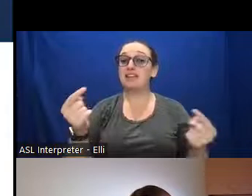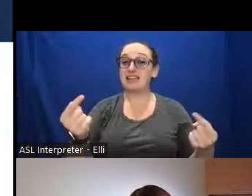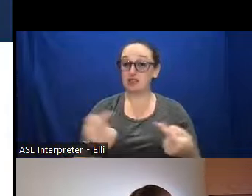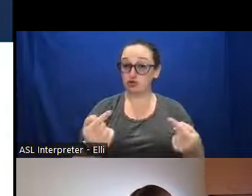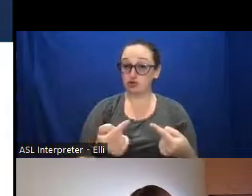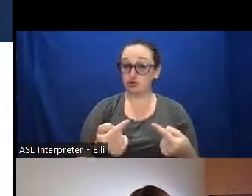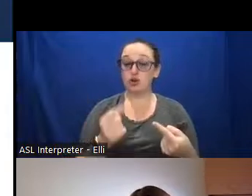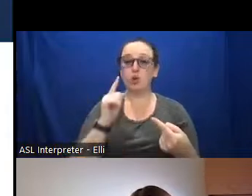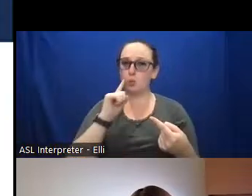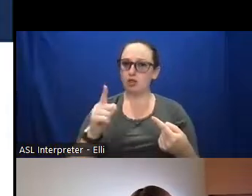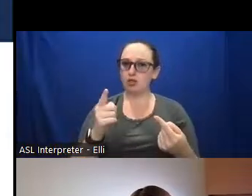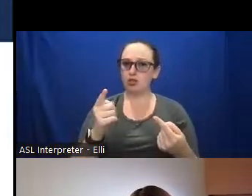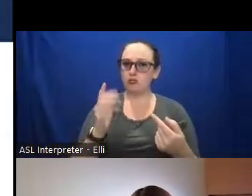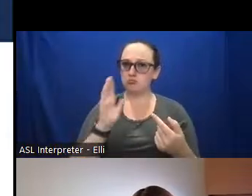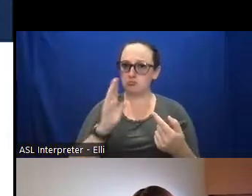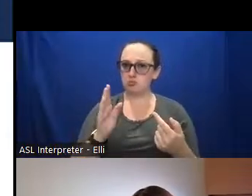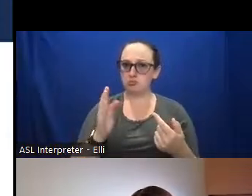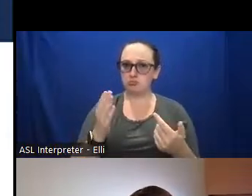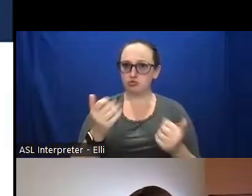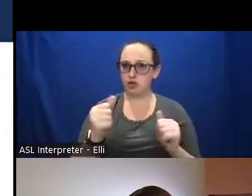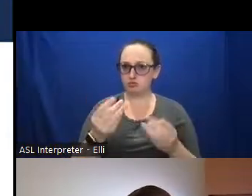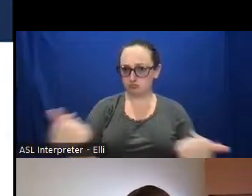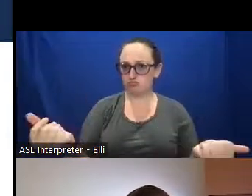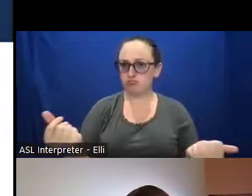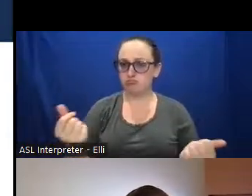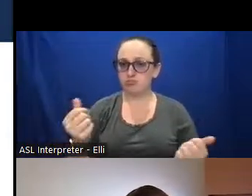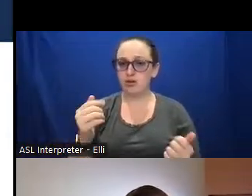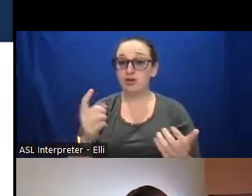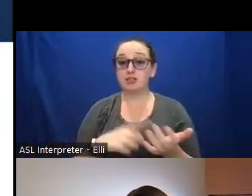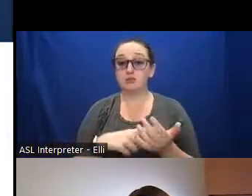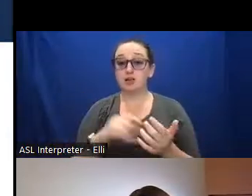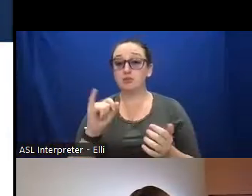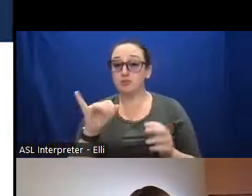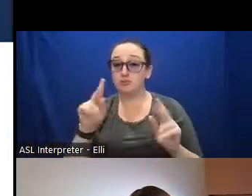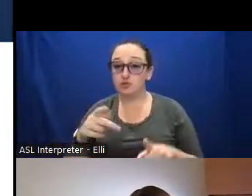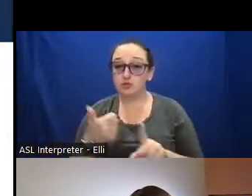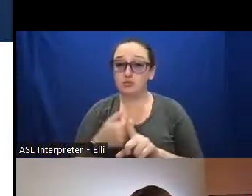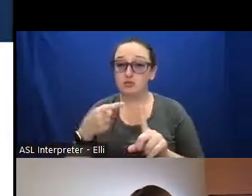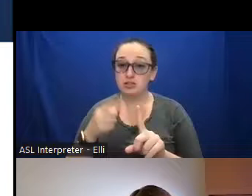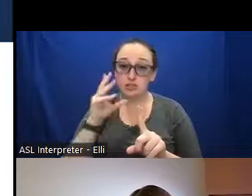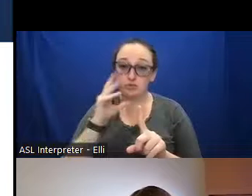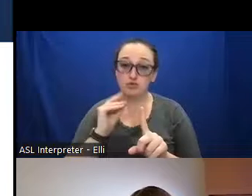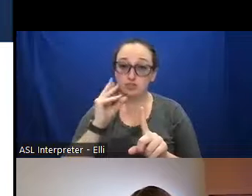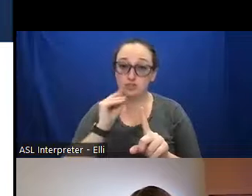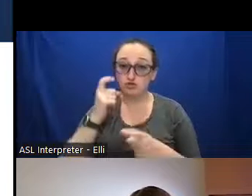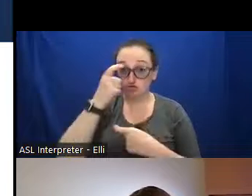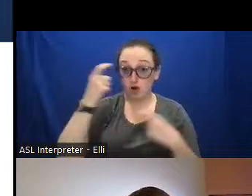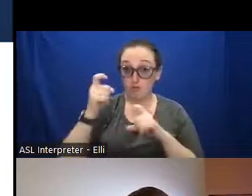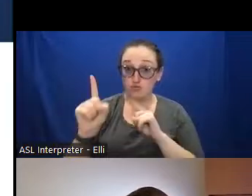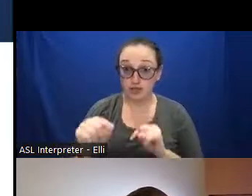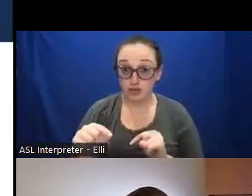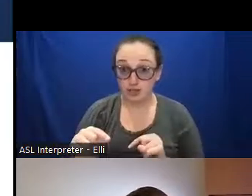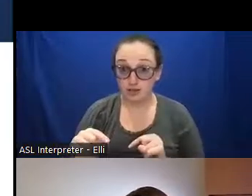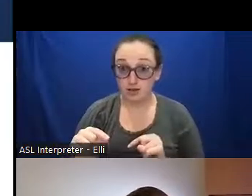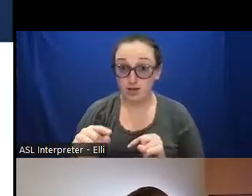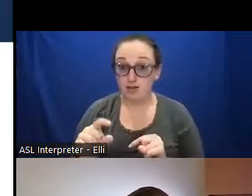will be addressed. Sometimes, people are experiencing a trauma reaction and